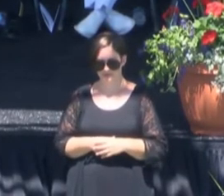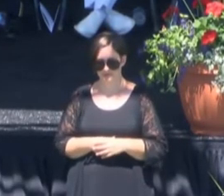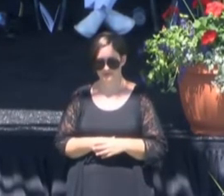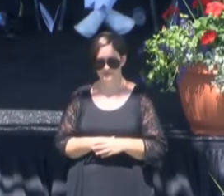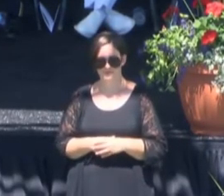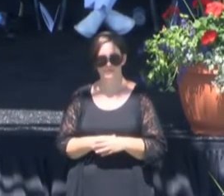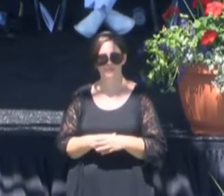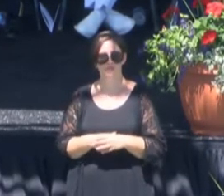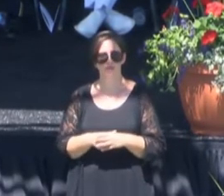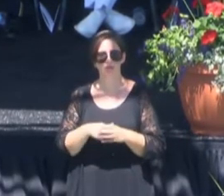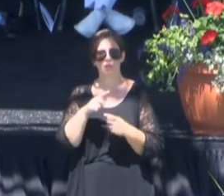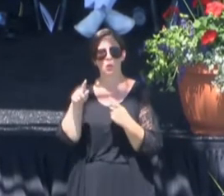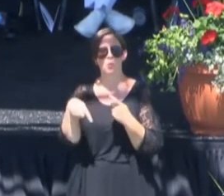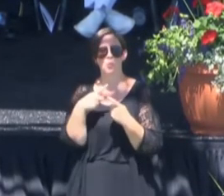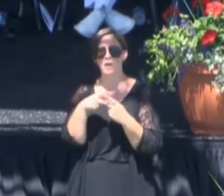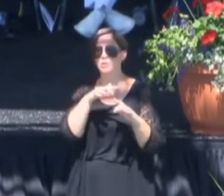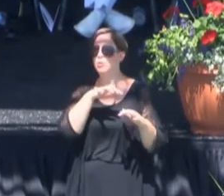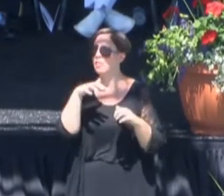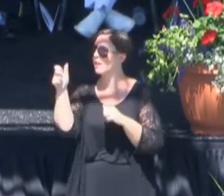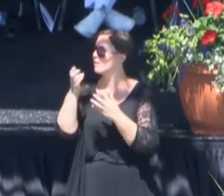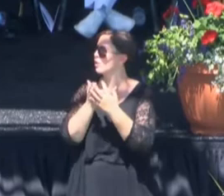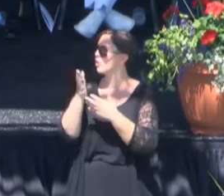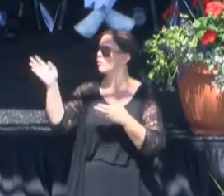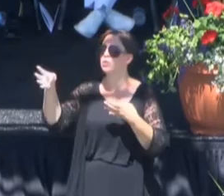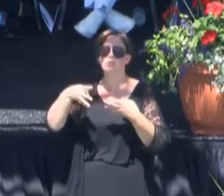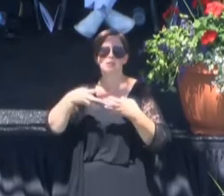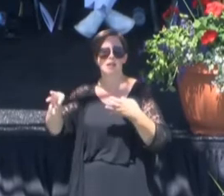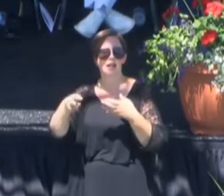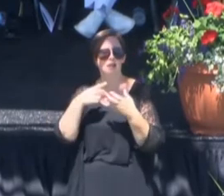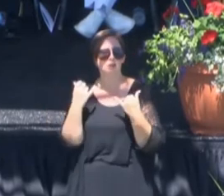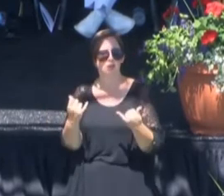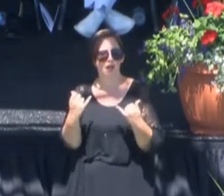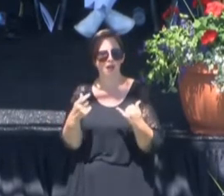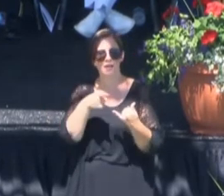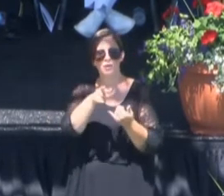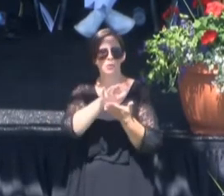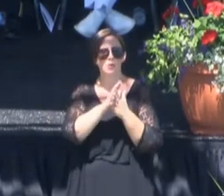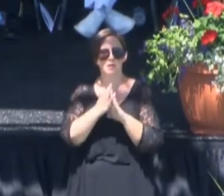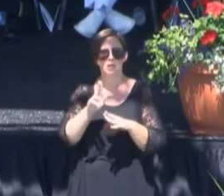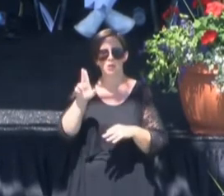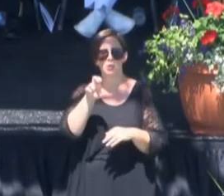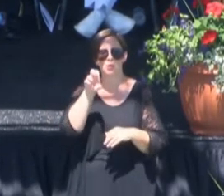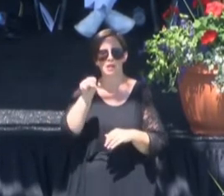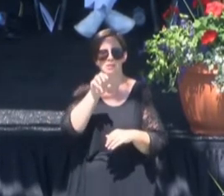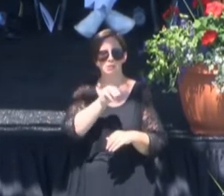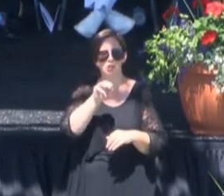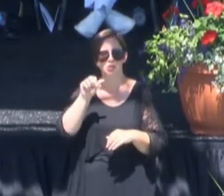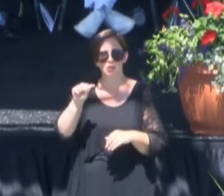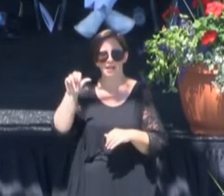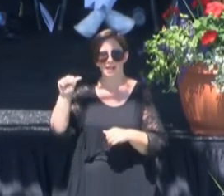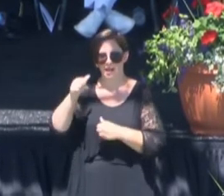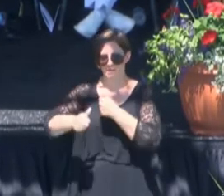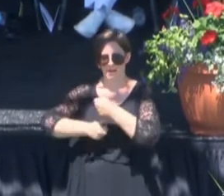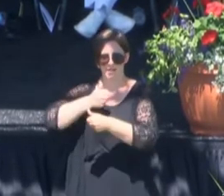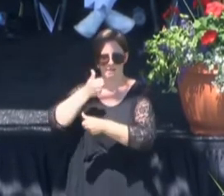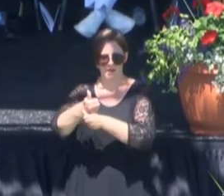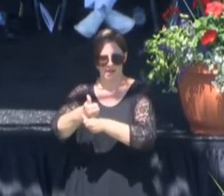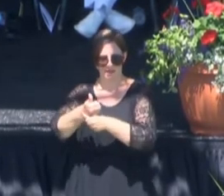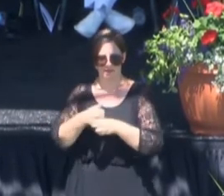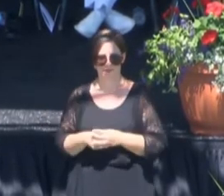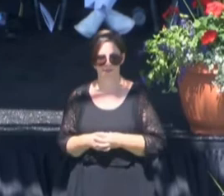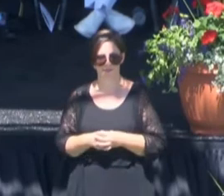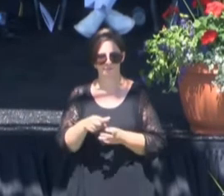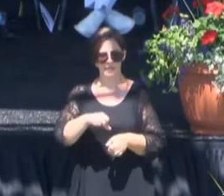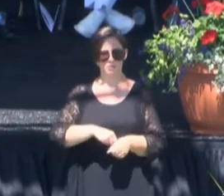When you pass through Vickery Gate today, you will do so as United States Merchant Marine Academy alumni.